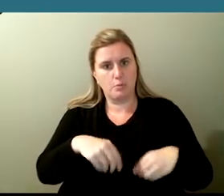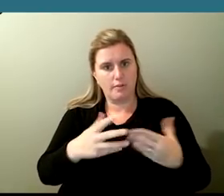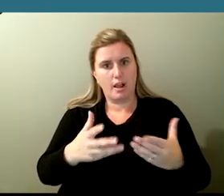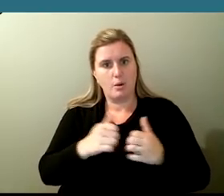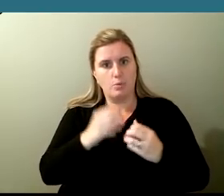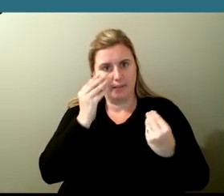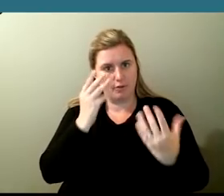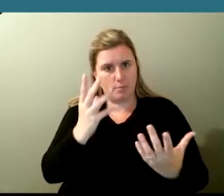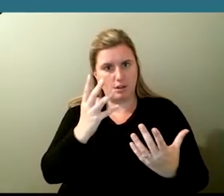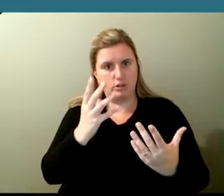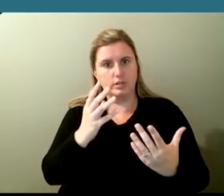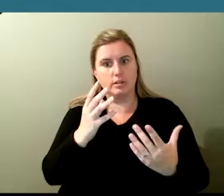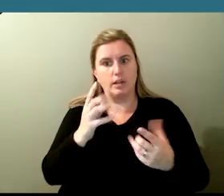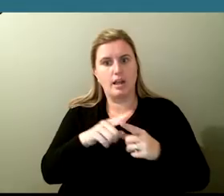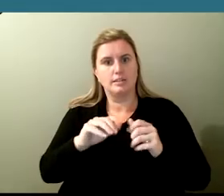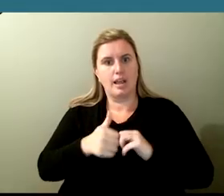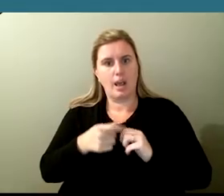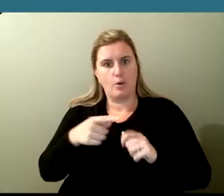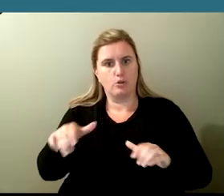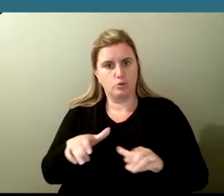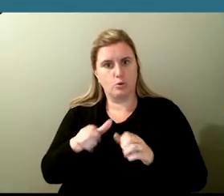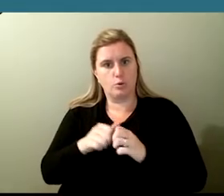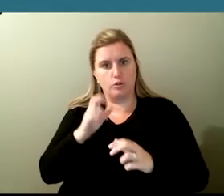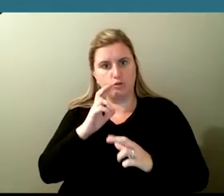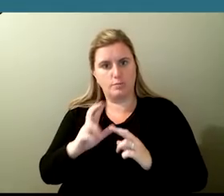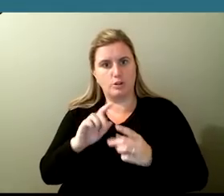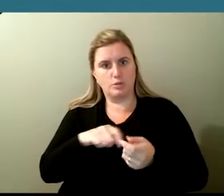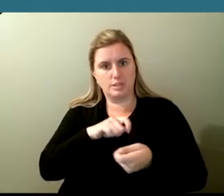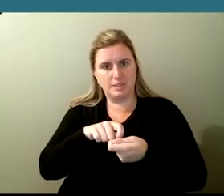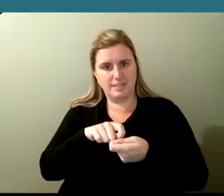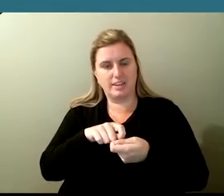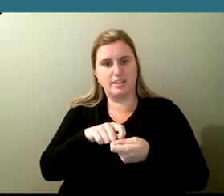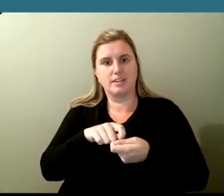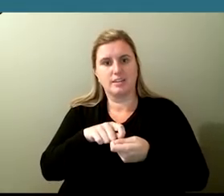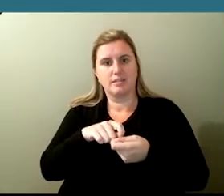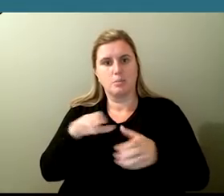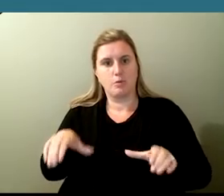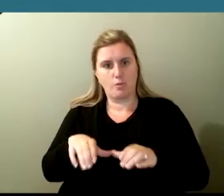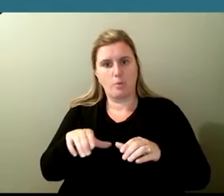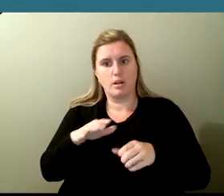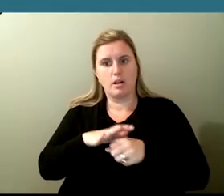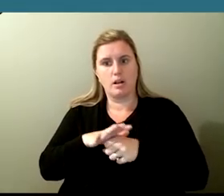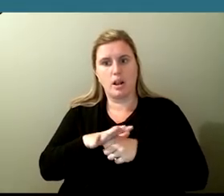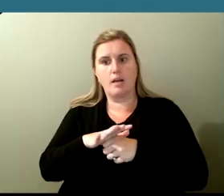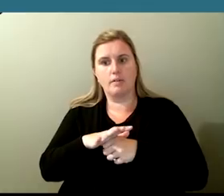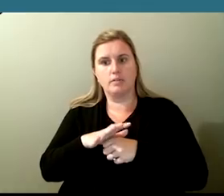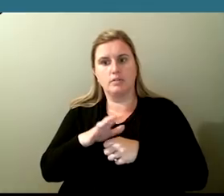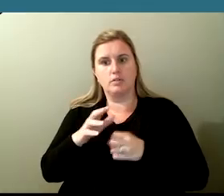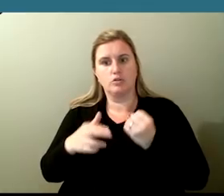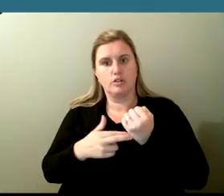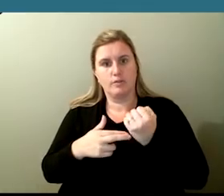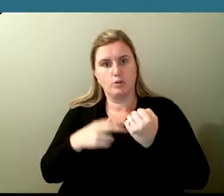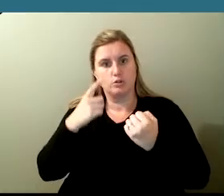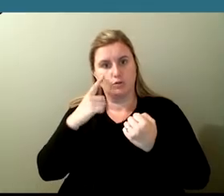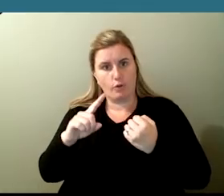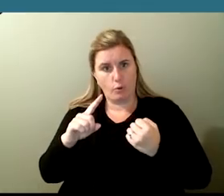with information as to how they're doing with respect to a specific performance allows us to become conditions as reinforcers for